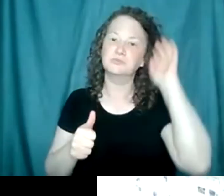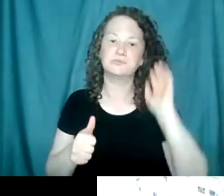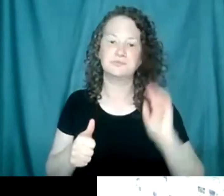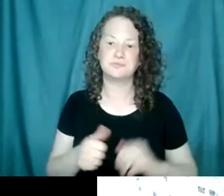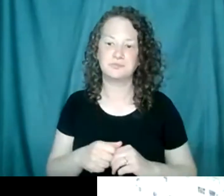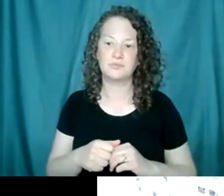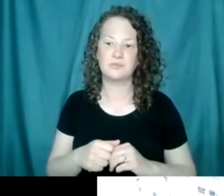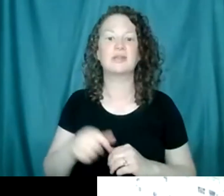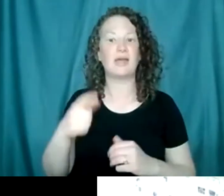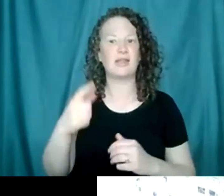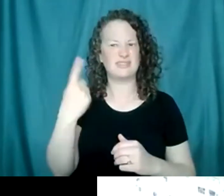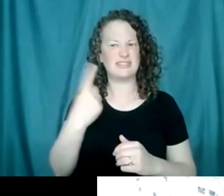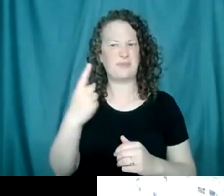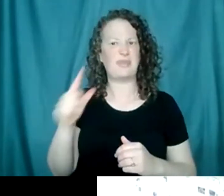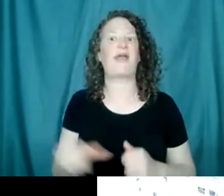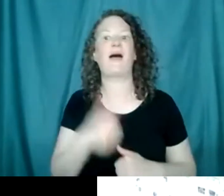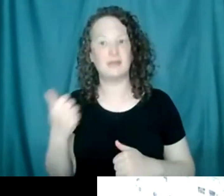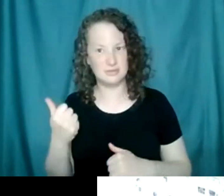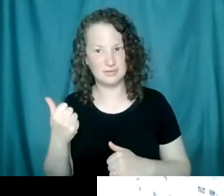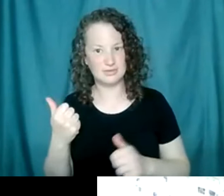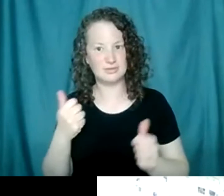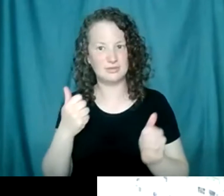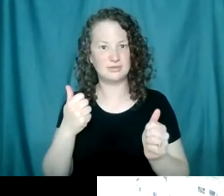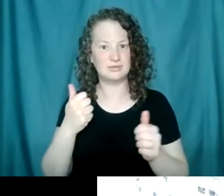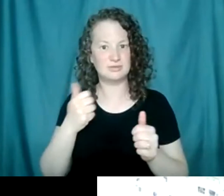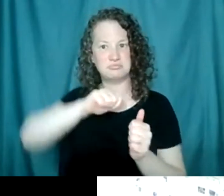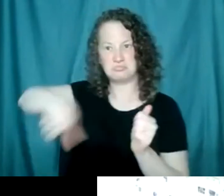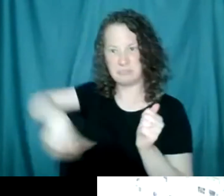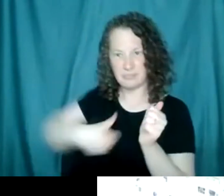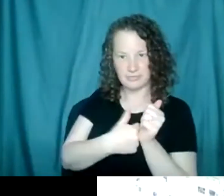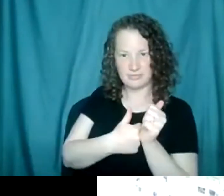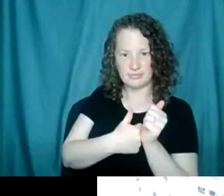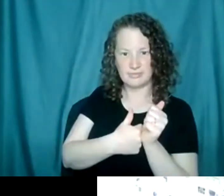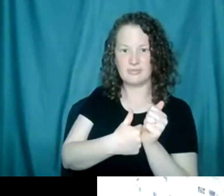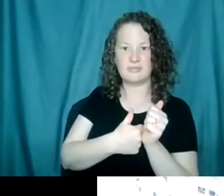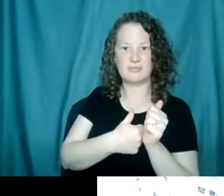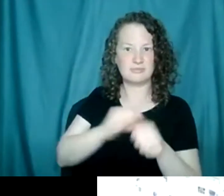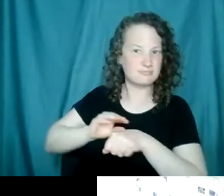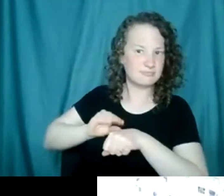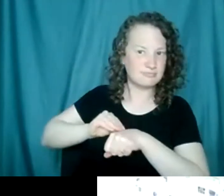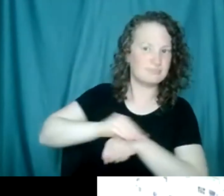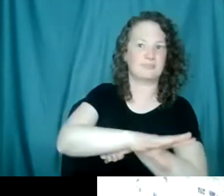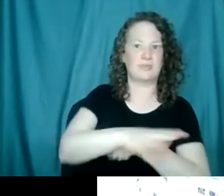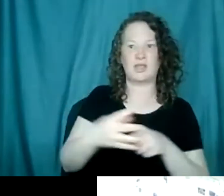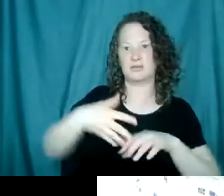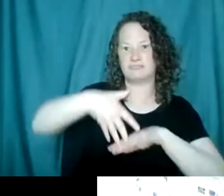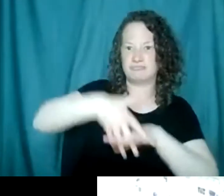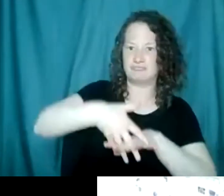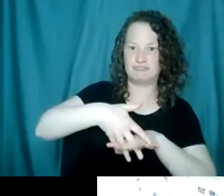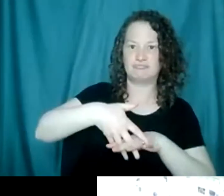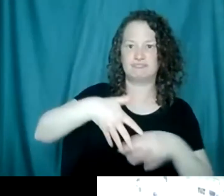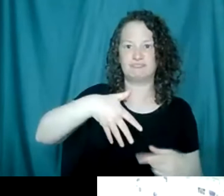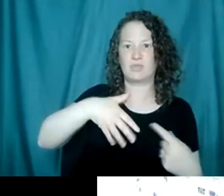And that something else is potentially happening here, and it might be another system in the root that's being